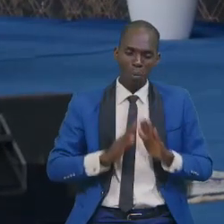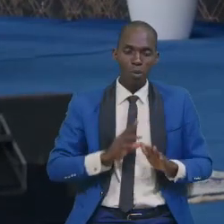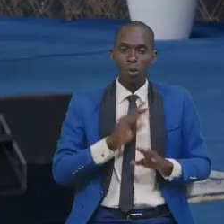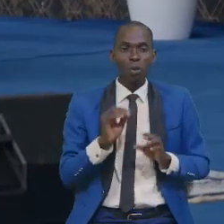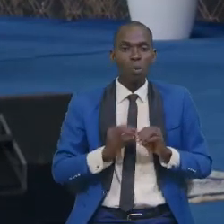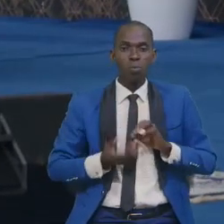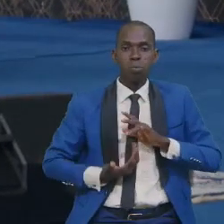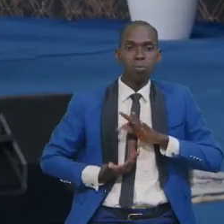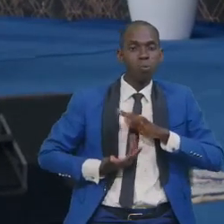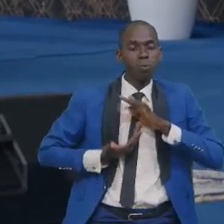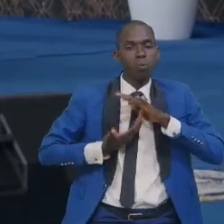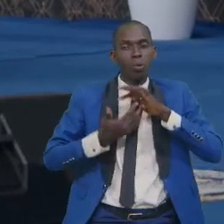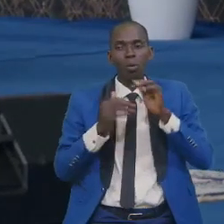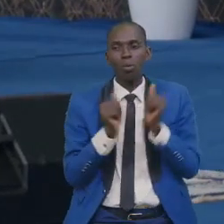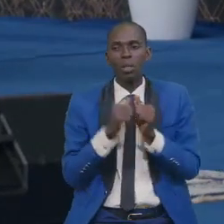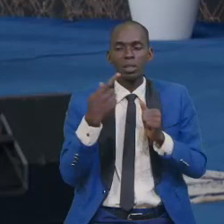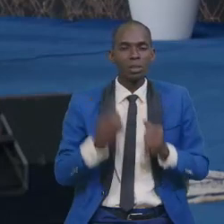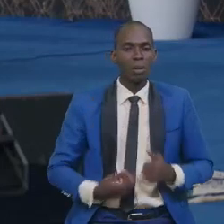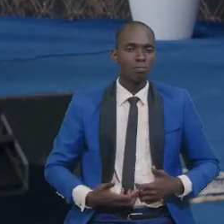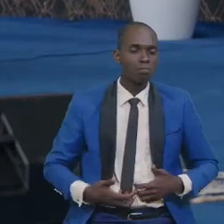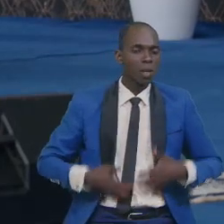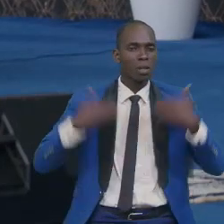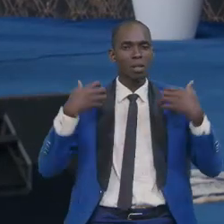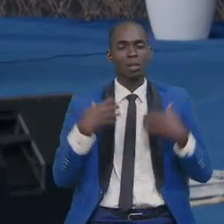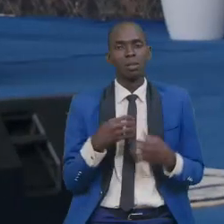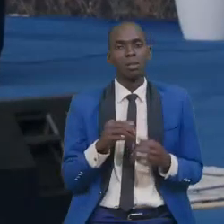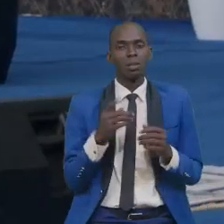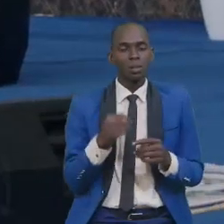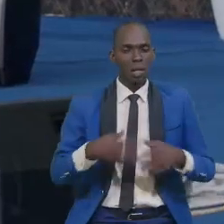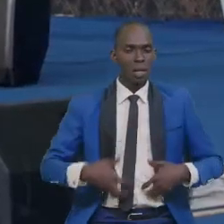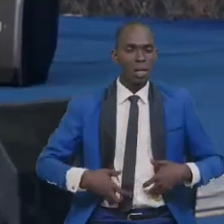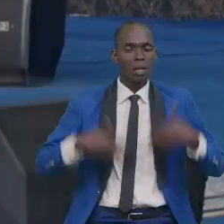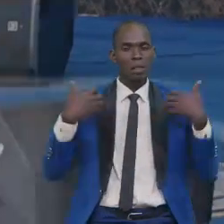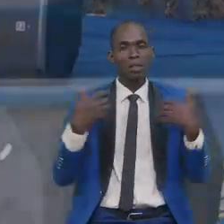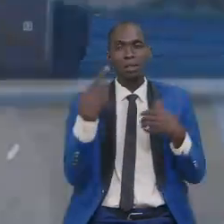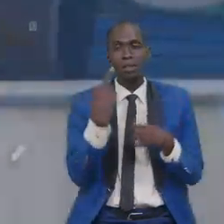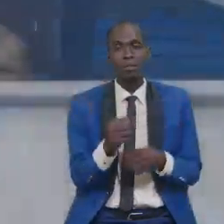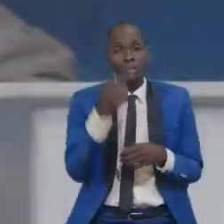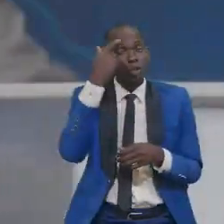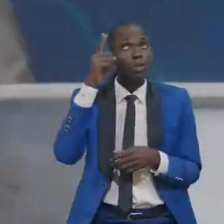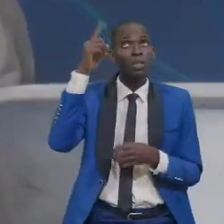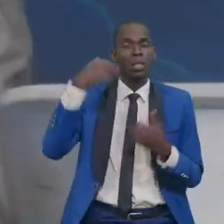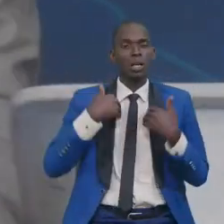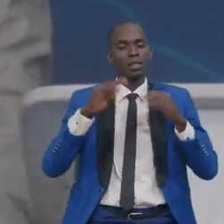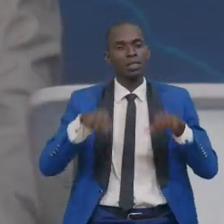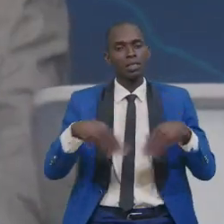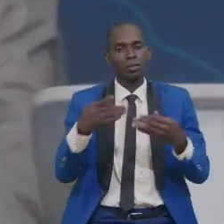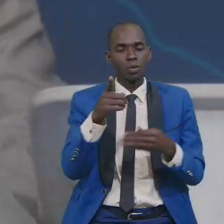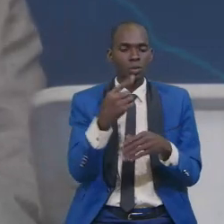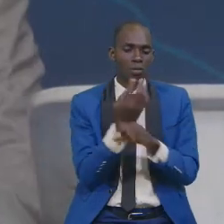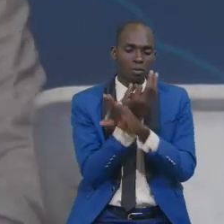or the fire of anger big anger because it gives you the freedom in